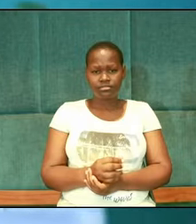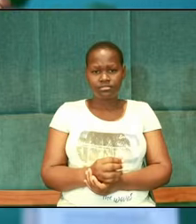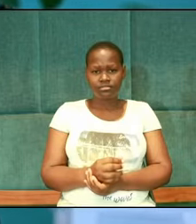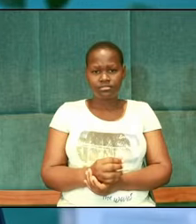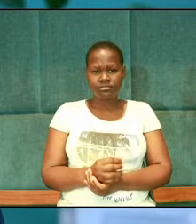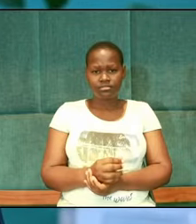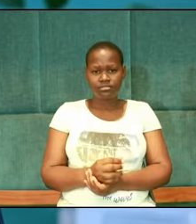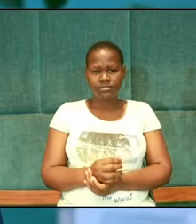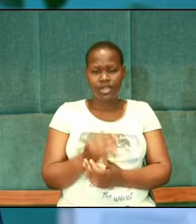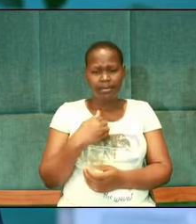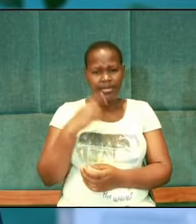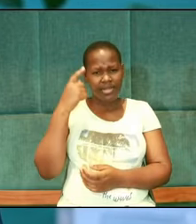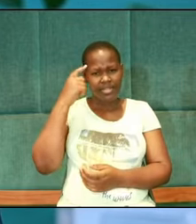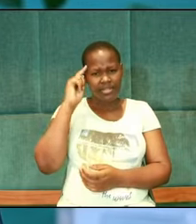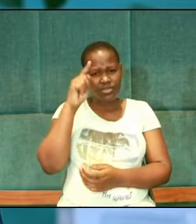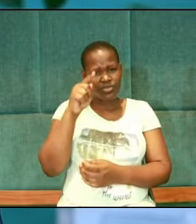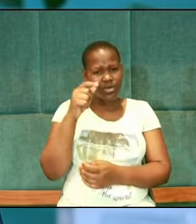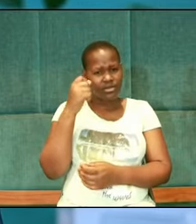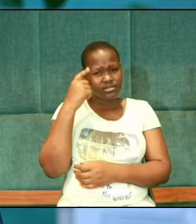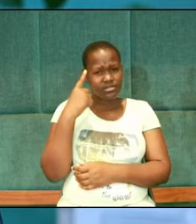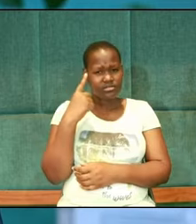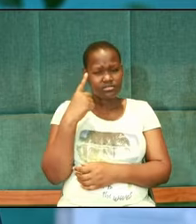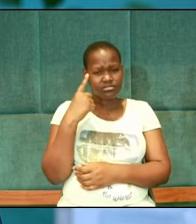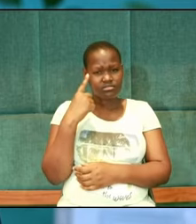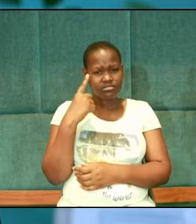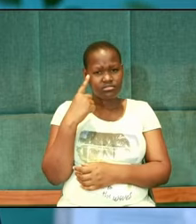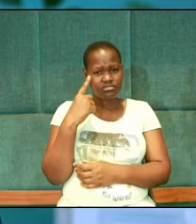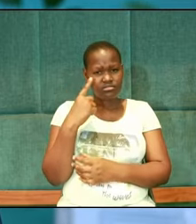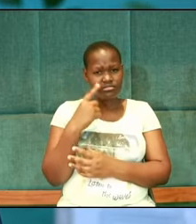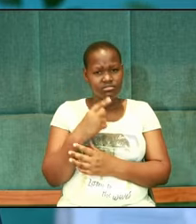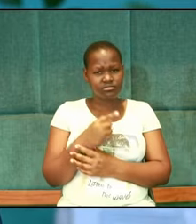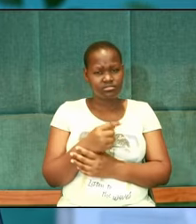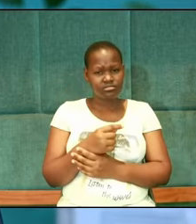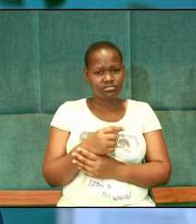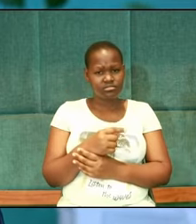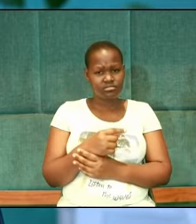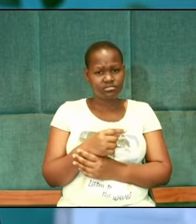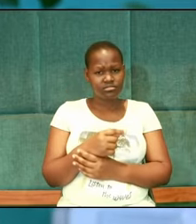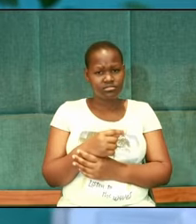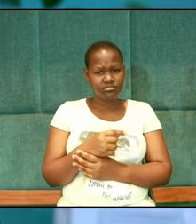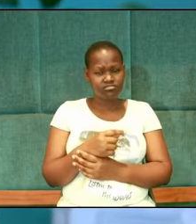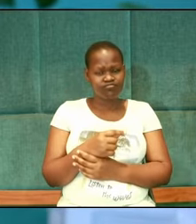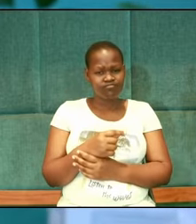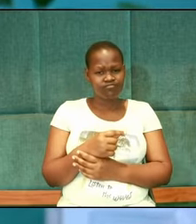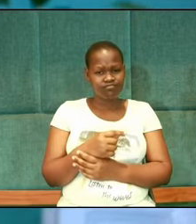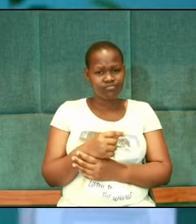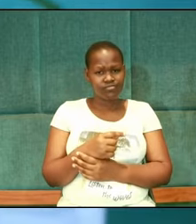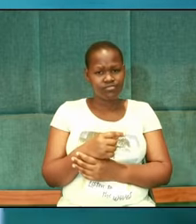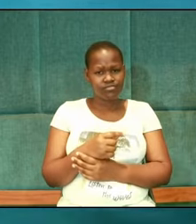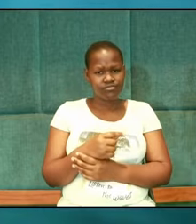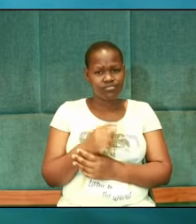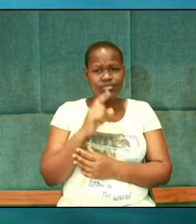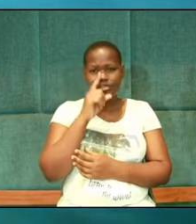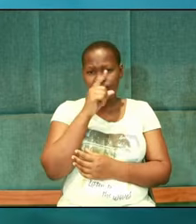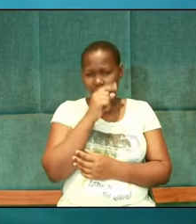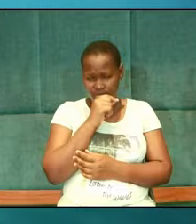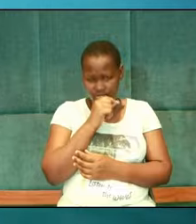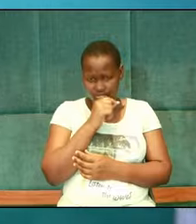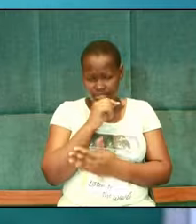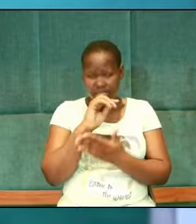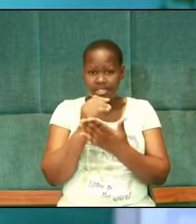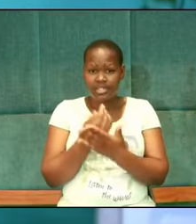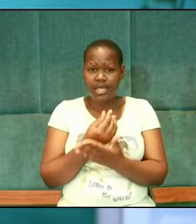I think we've gotten it. In essence, let me sum it up with some benefit